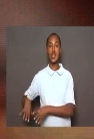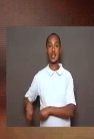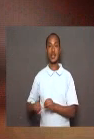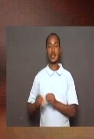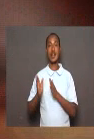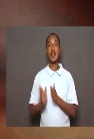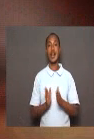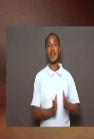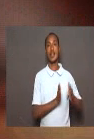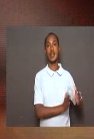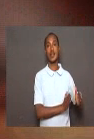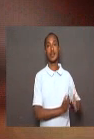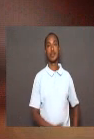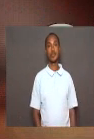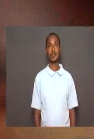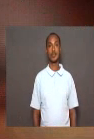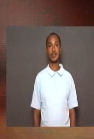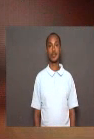Students, let's get ready.